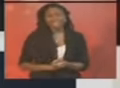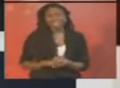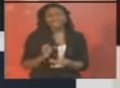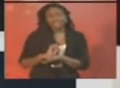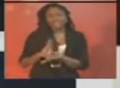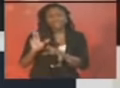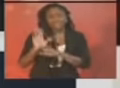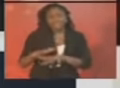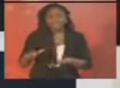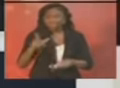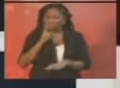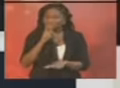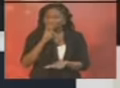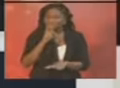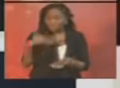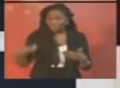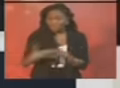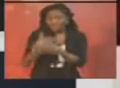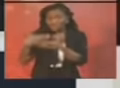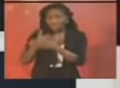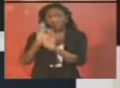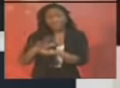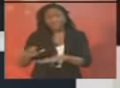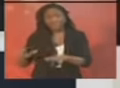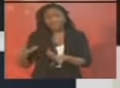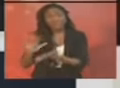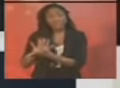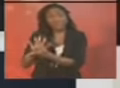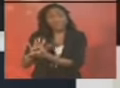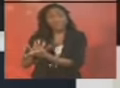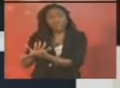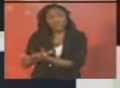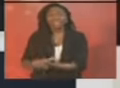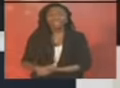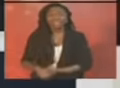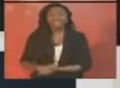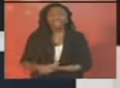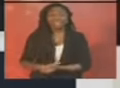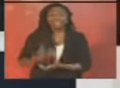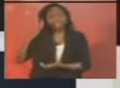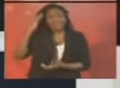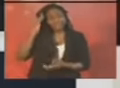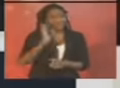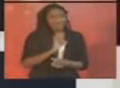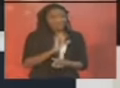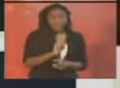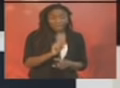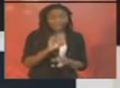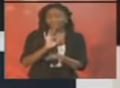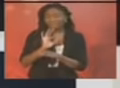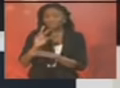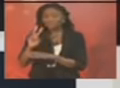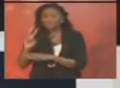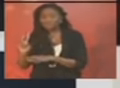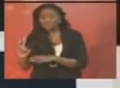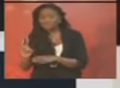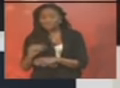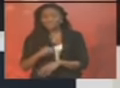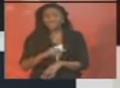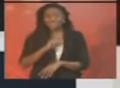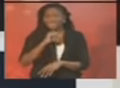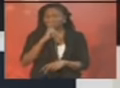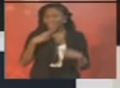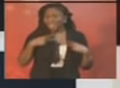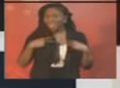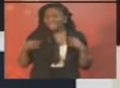changed schools, those who have even gone from Form 1 to 2, where you haven't had your base of friends, you haven't had your tribe, your crew, it's